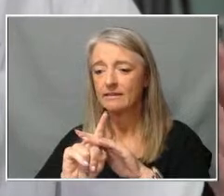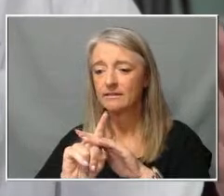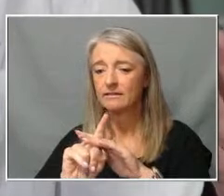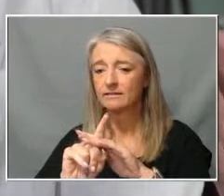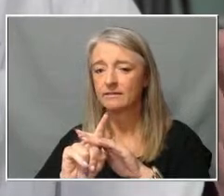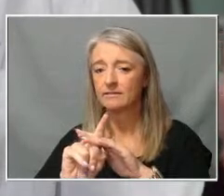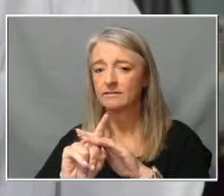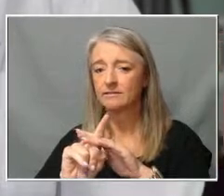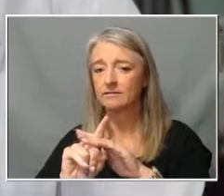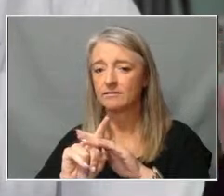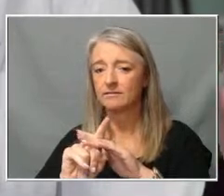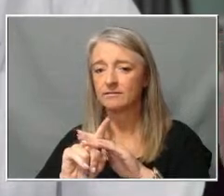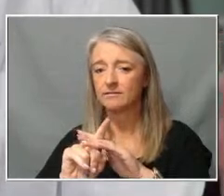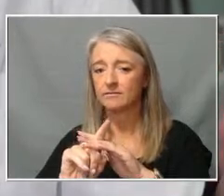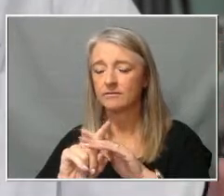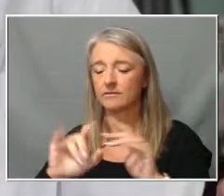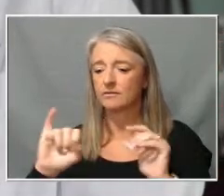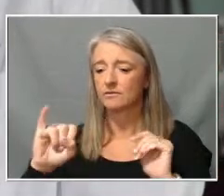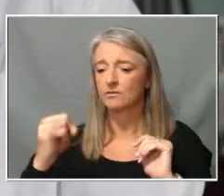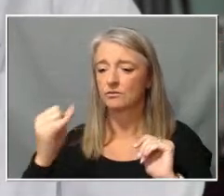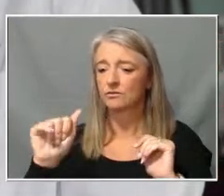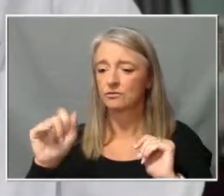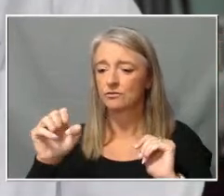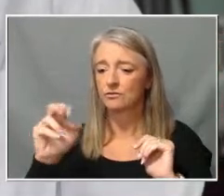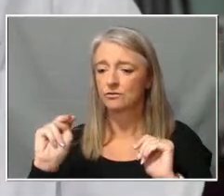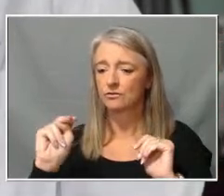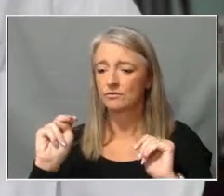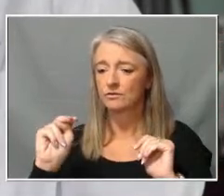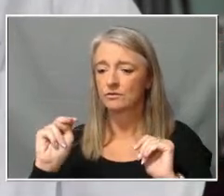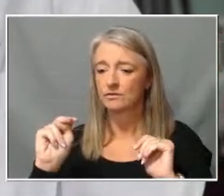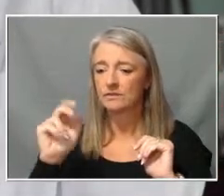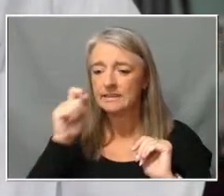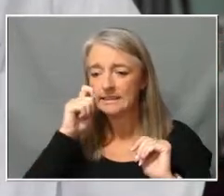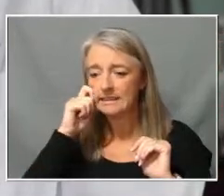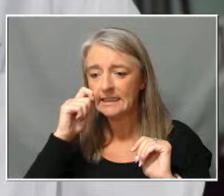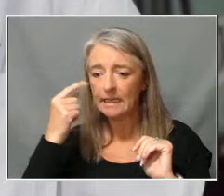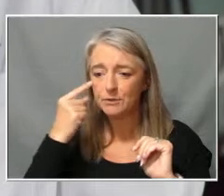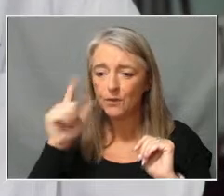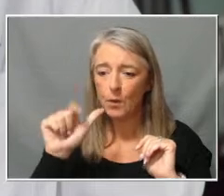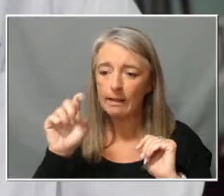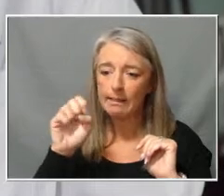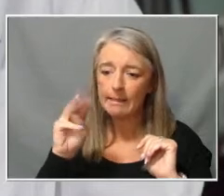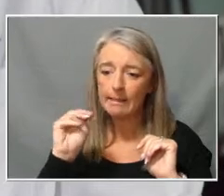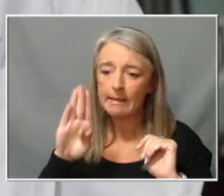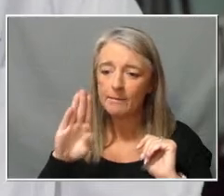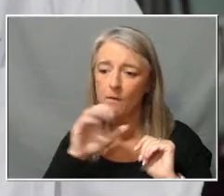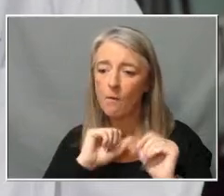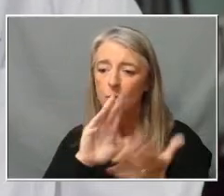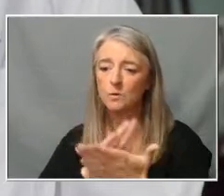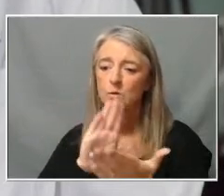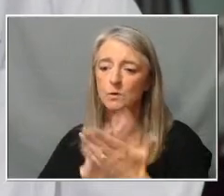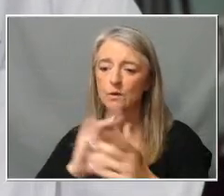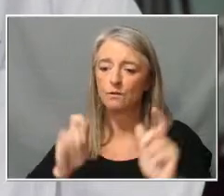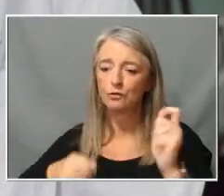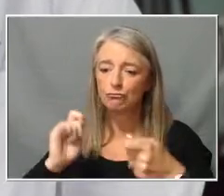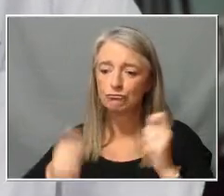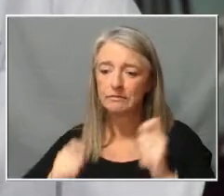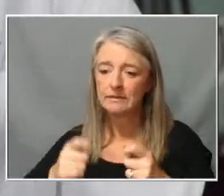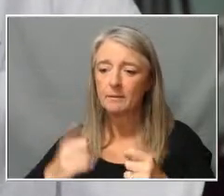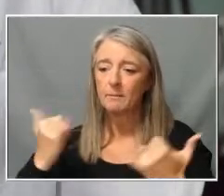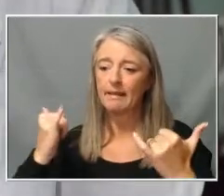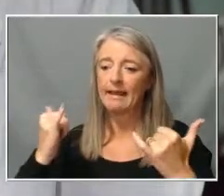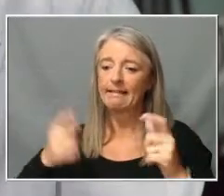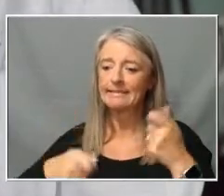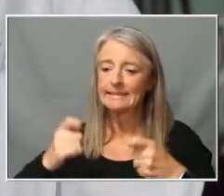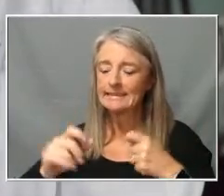party. So Jason had the idea, what if we call it skins for limbs? Like an old school term for the drums, is playing the skins. But